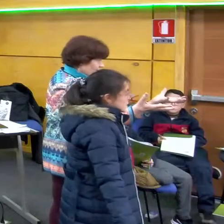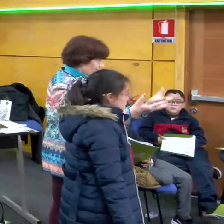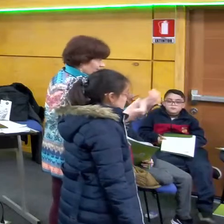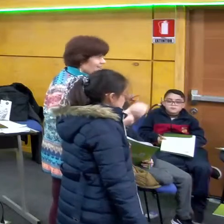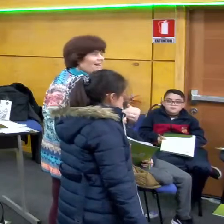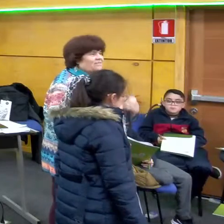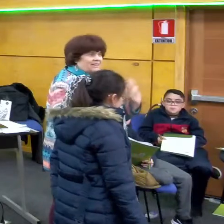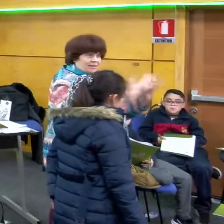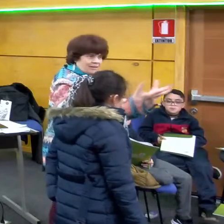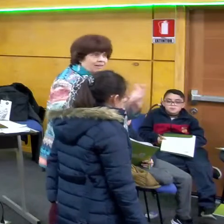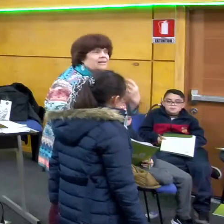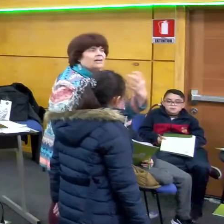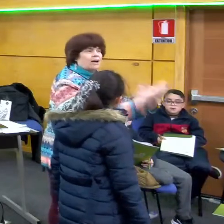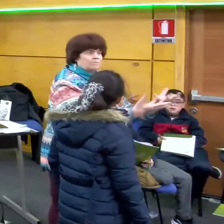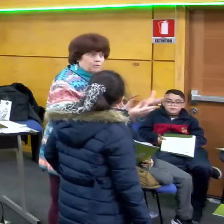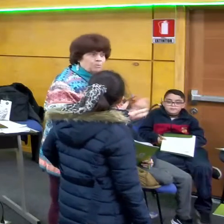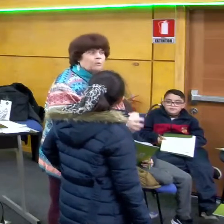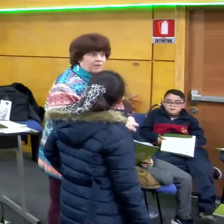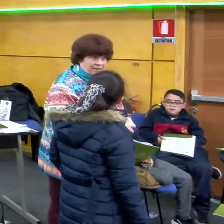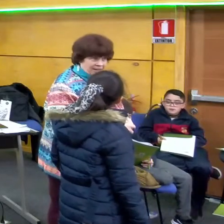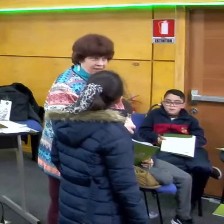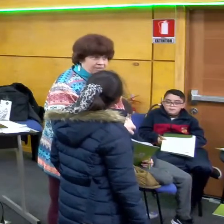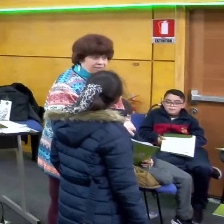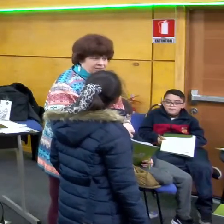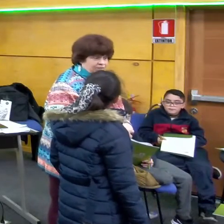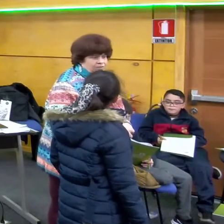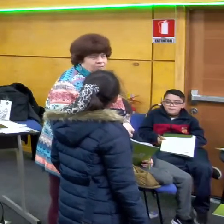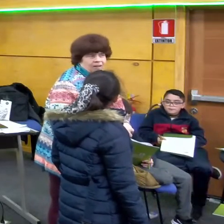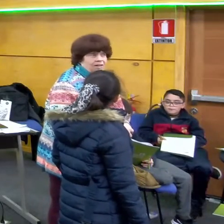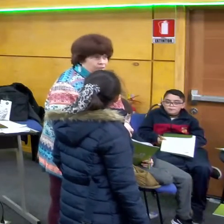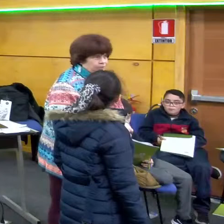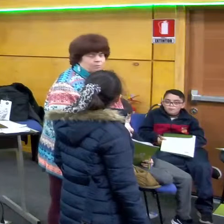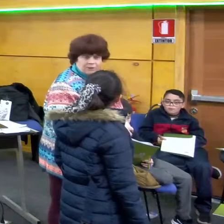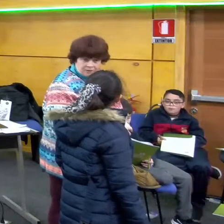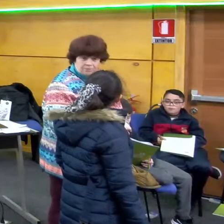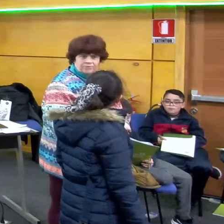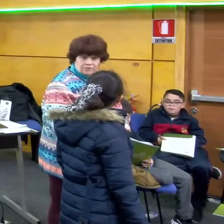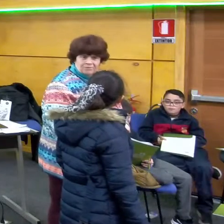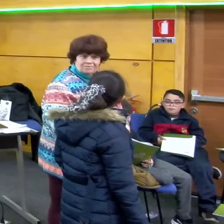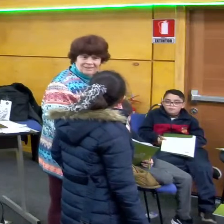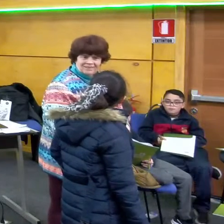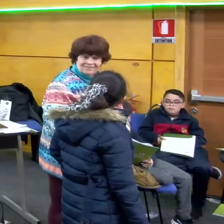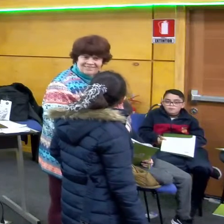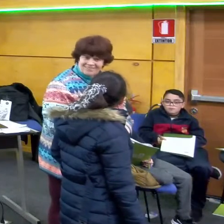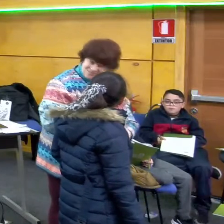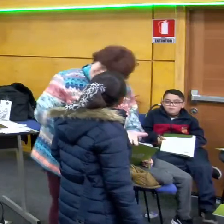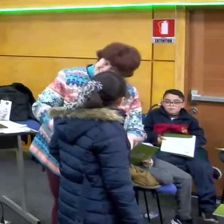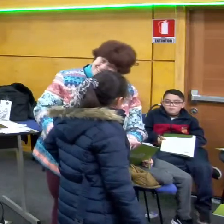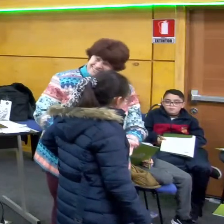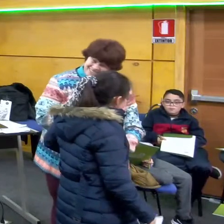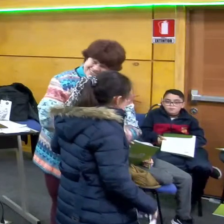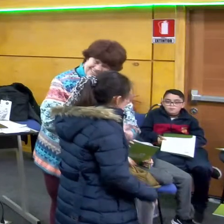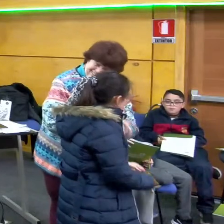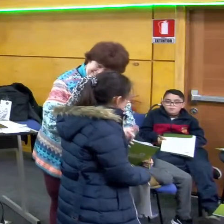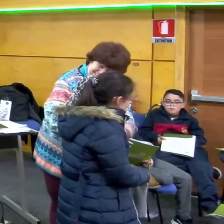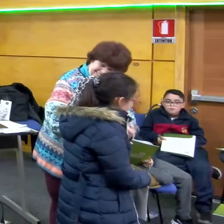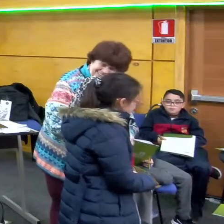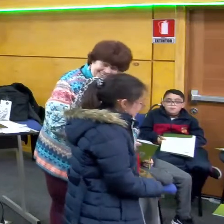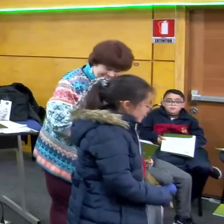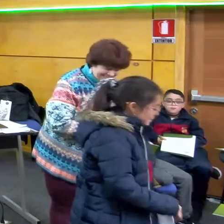audience. They'll have to get comfortable with that so they're not nervous when they perform. Well done.